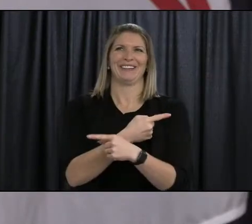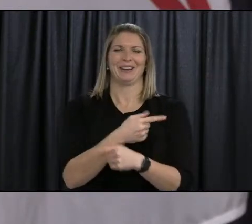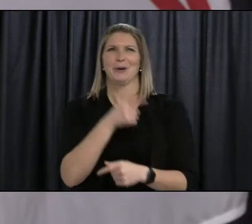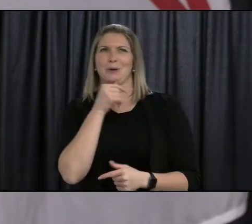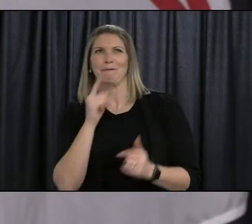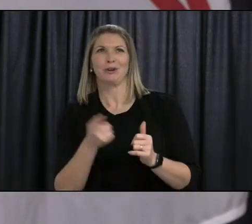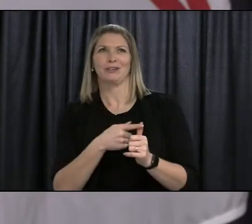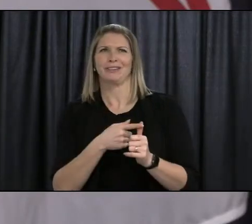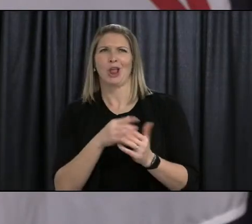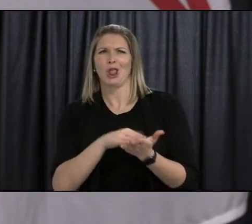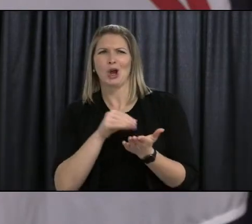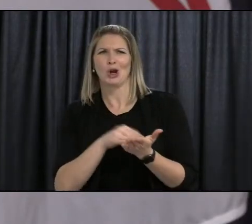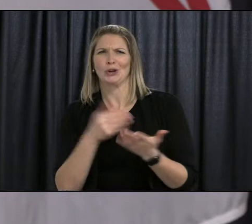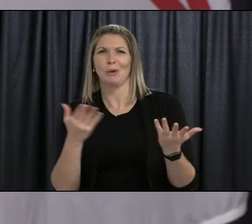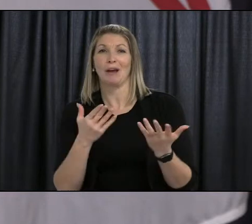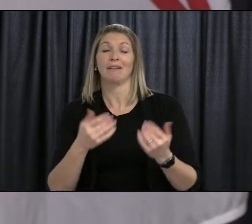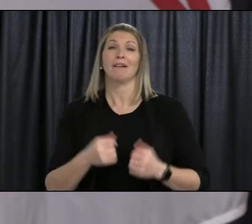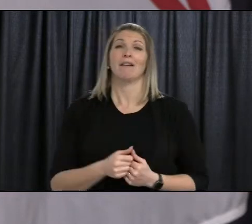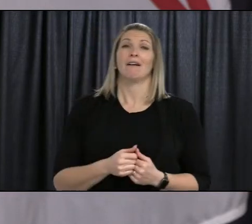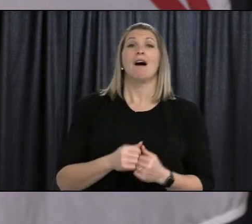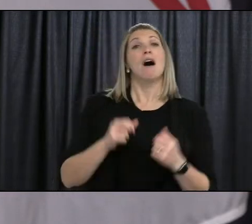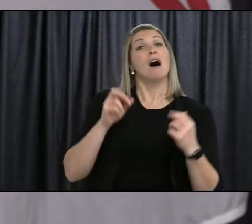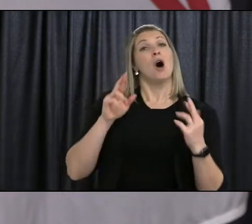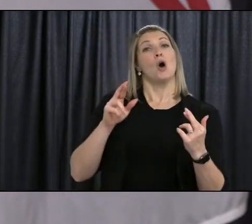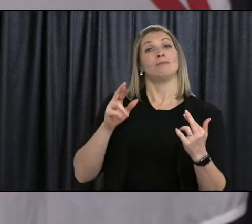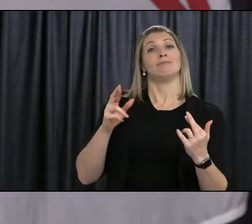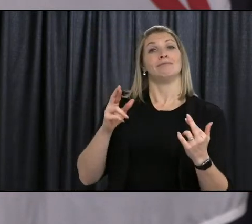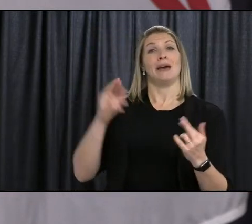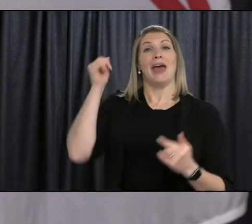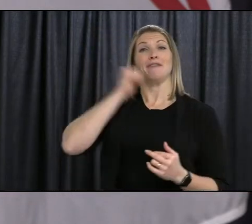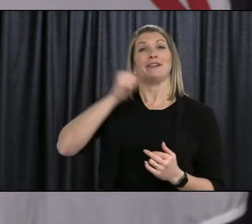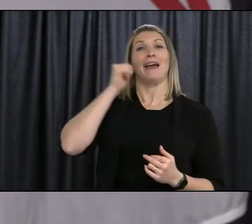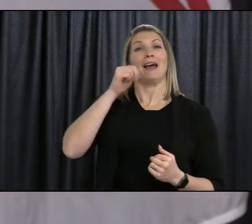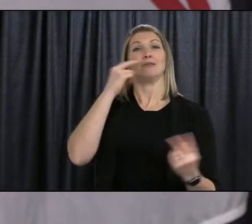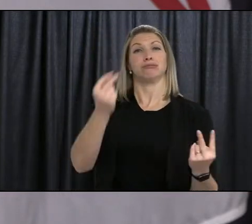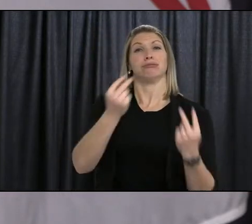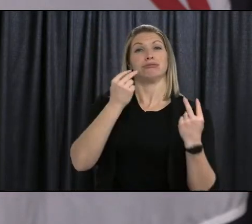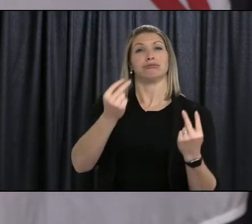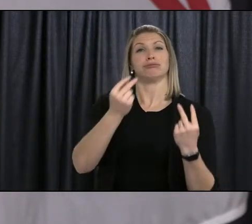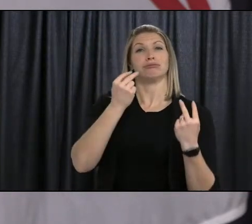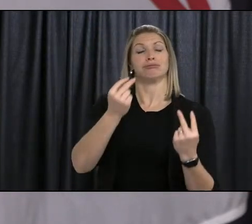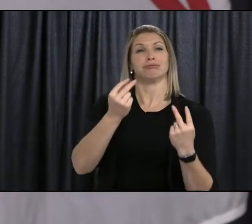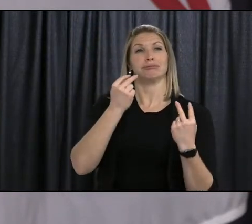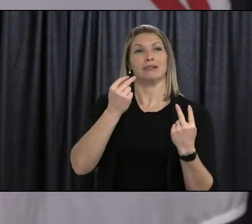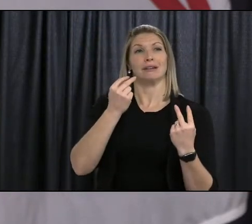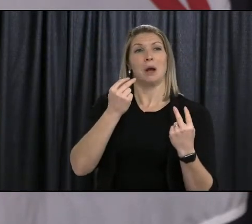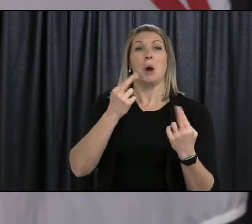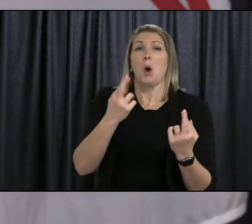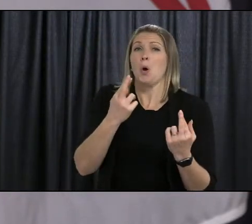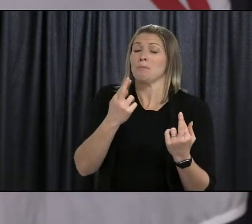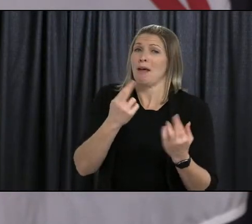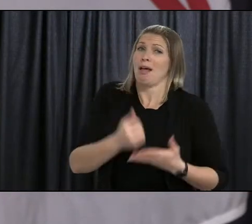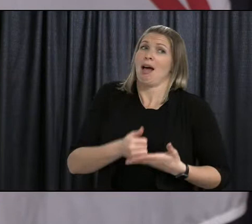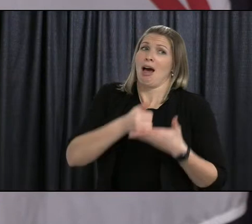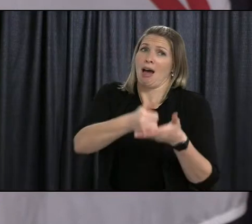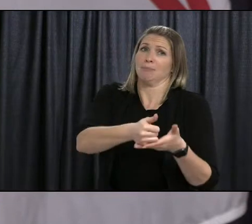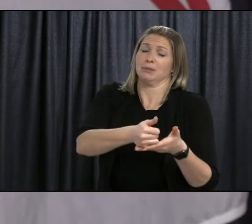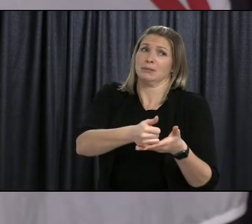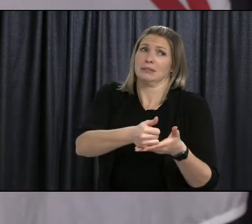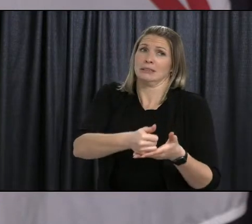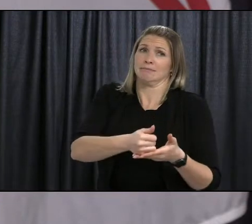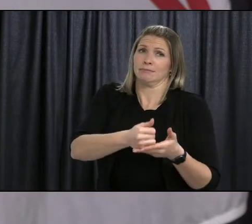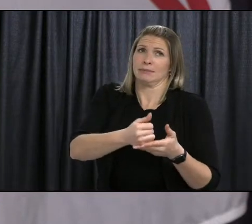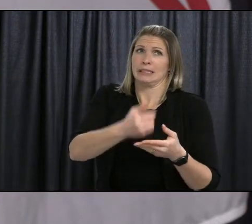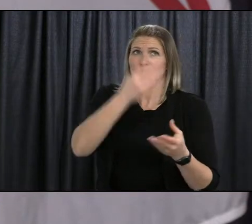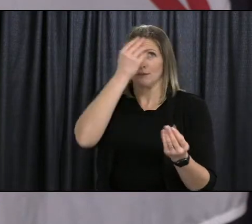I hope that these updates have certainly given people the information that they need to help them to make good